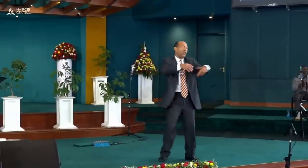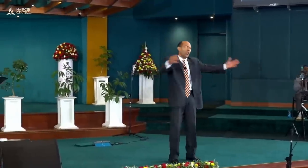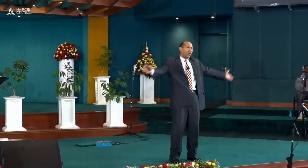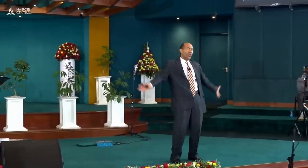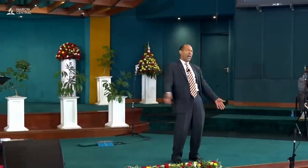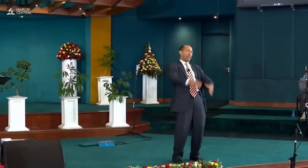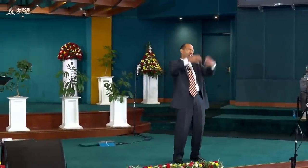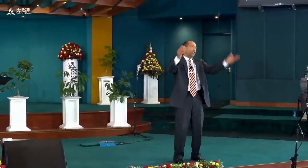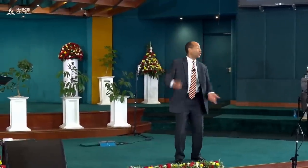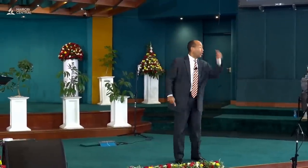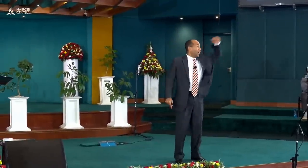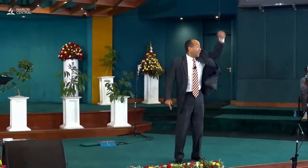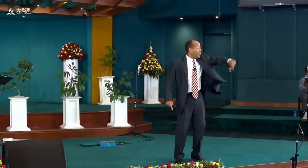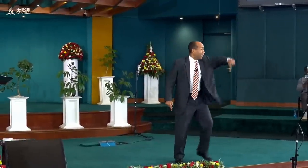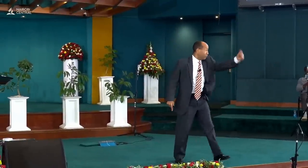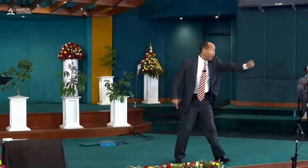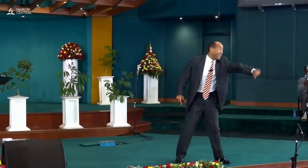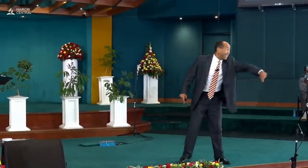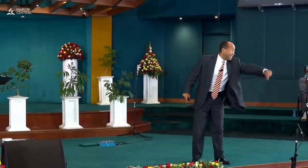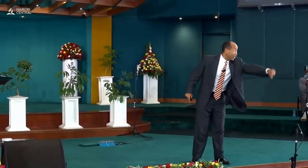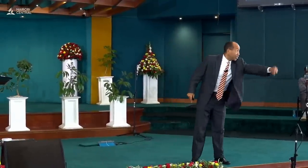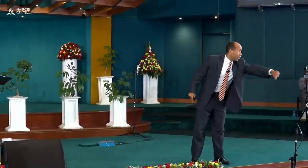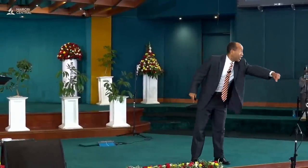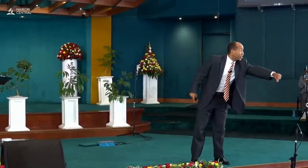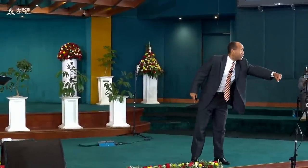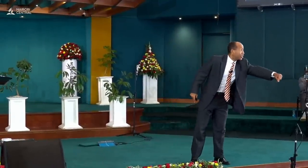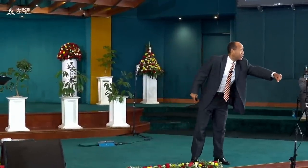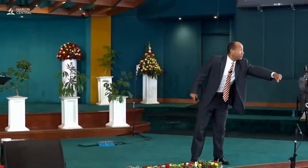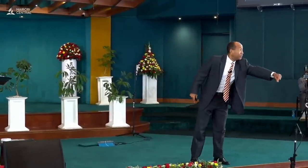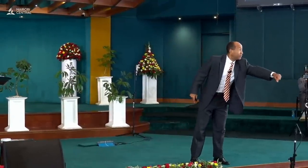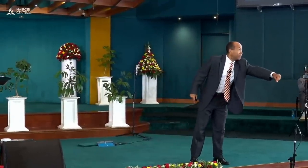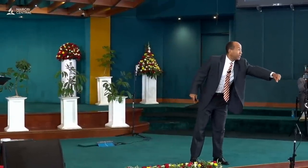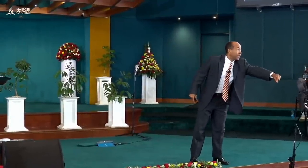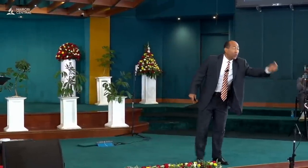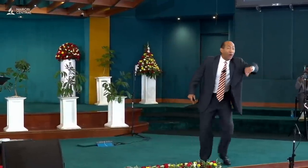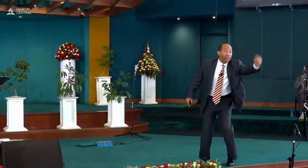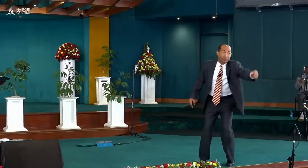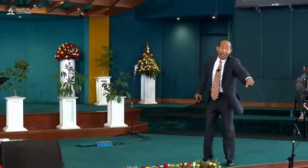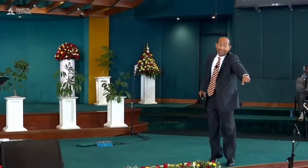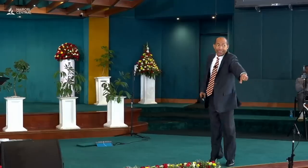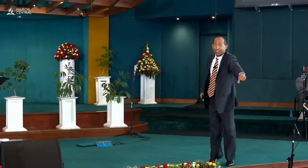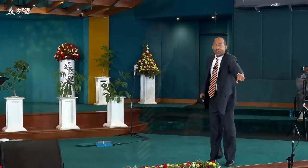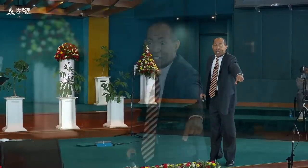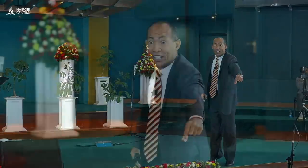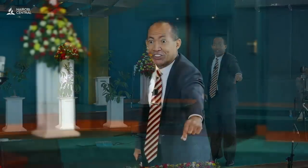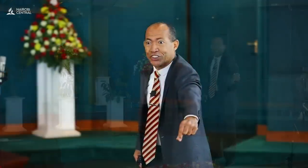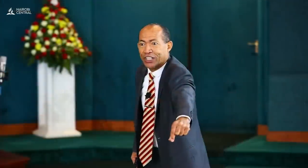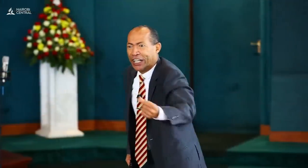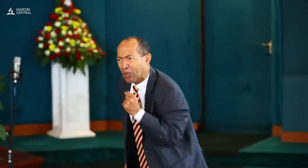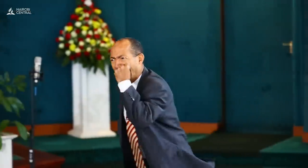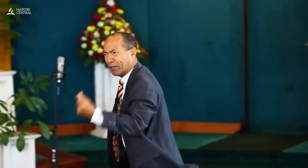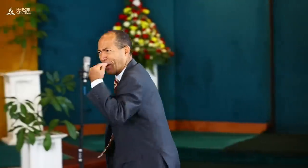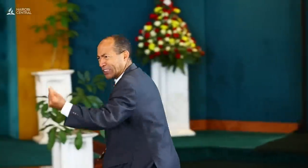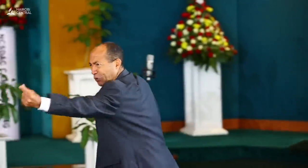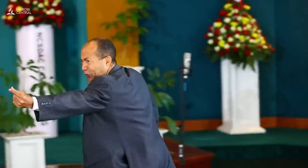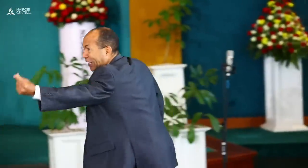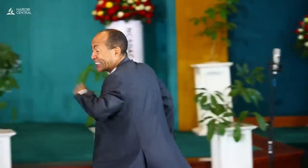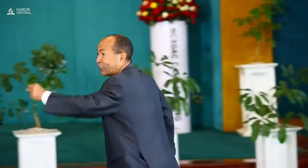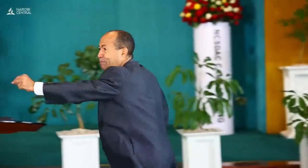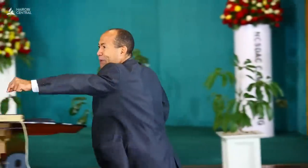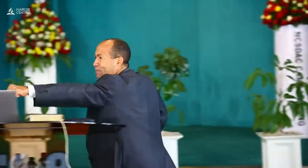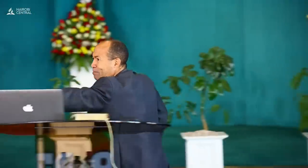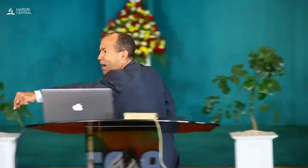or woman who don't have any use. No, he want the brightest in the church. He want the best in the church. He want the